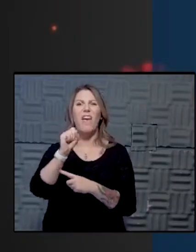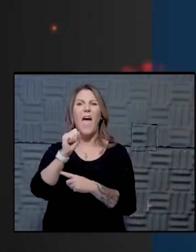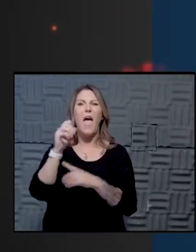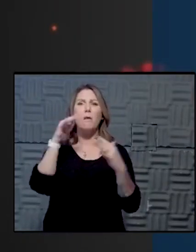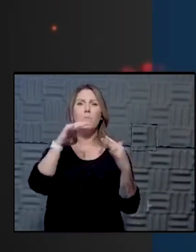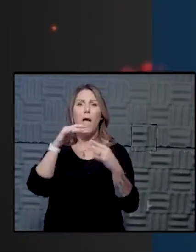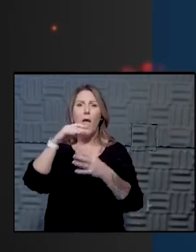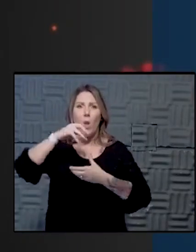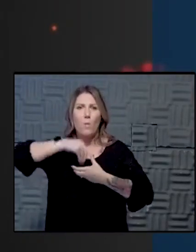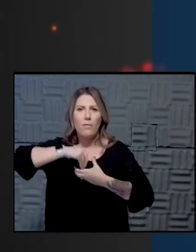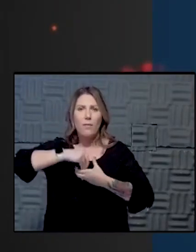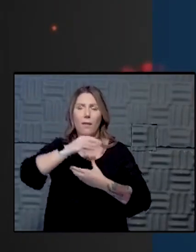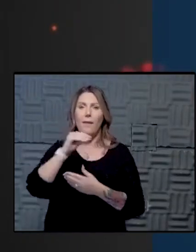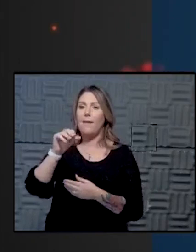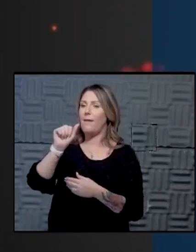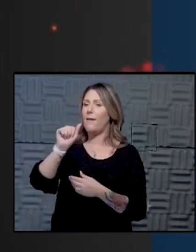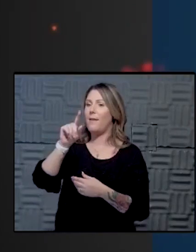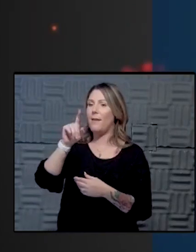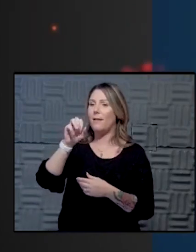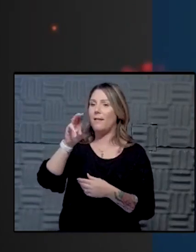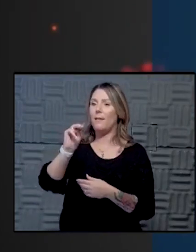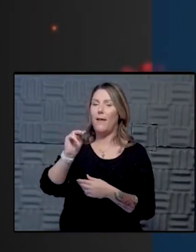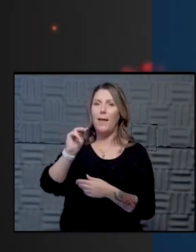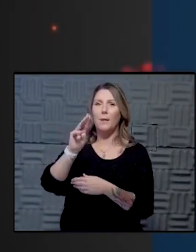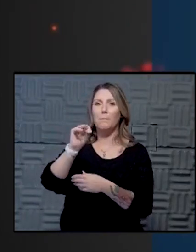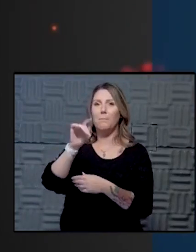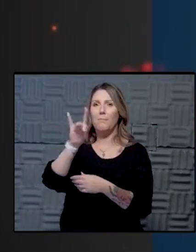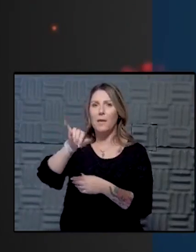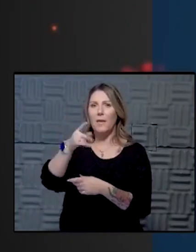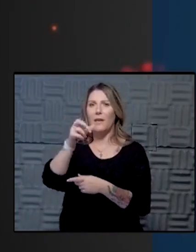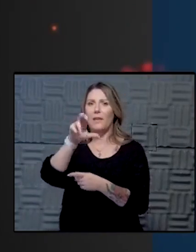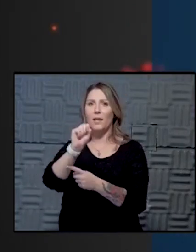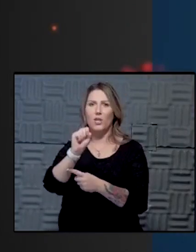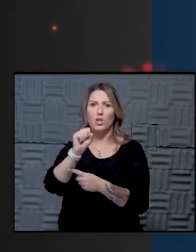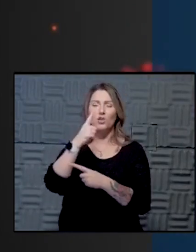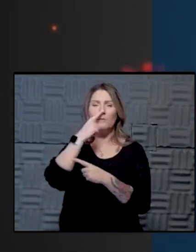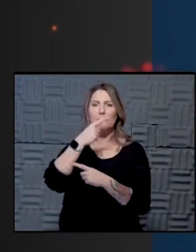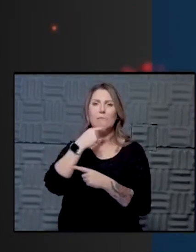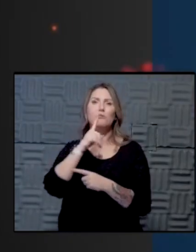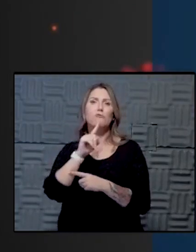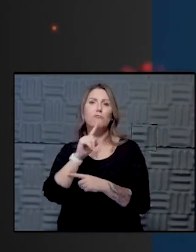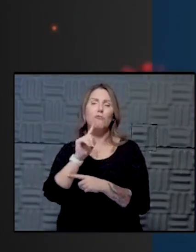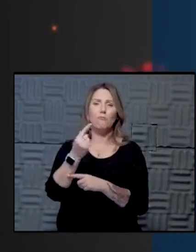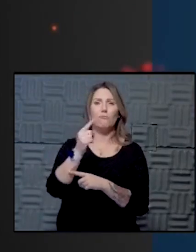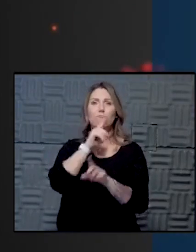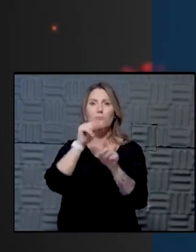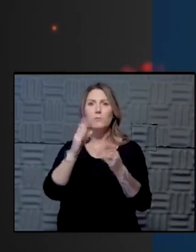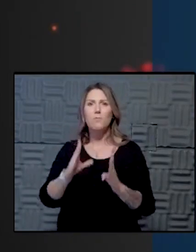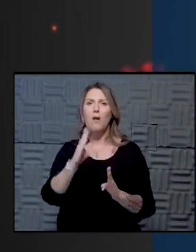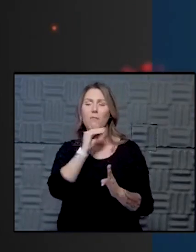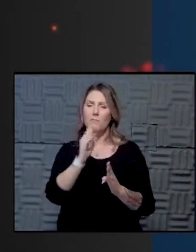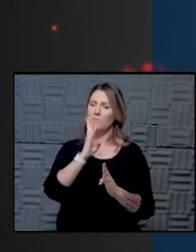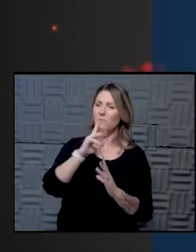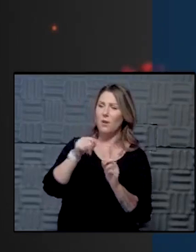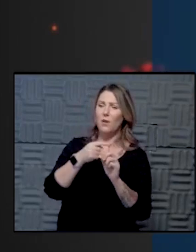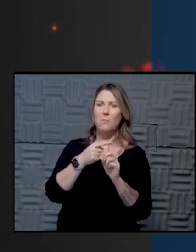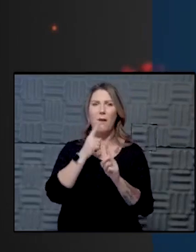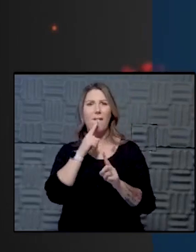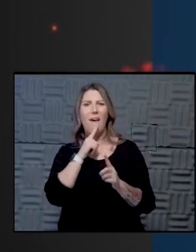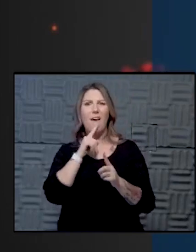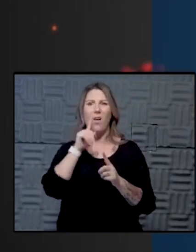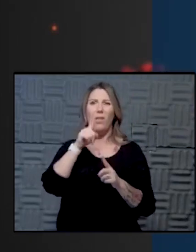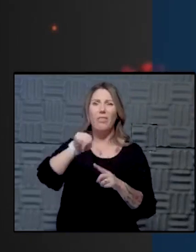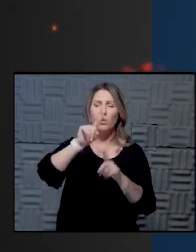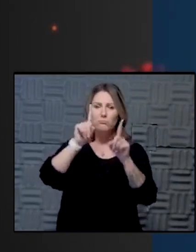check back in with Adam Majors as well, Frontline Therapy Network's clinical coordinate. We're going to talk about how patients are screened for services